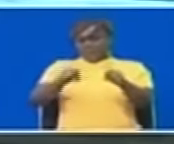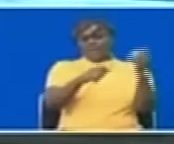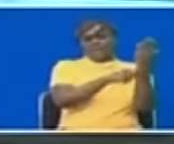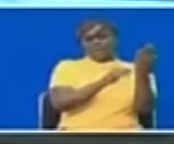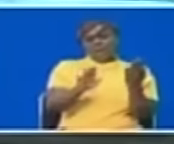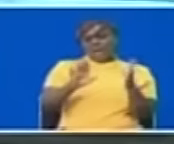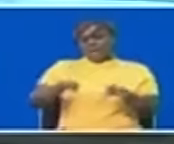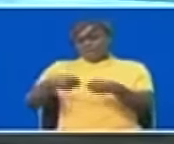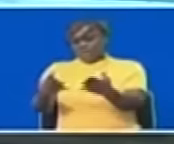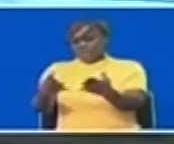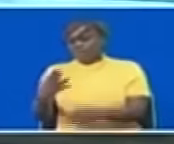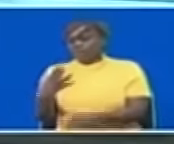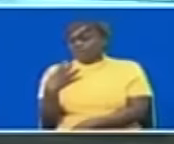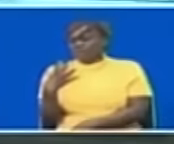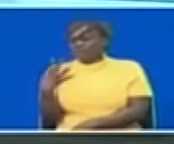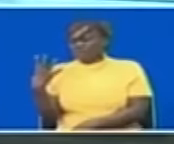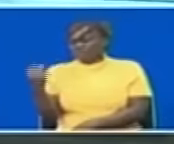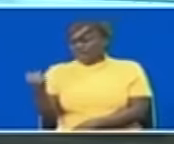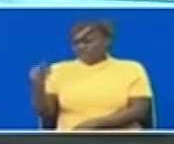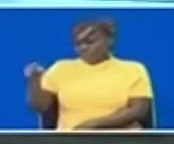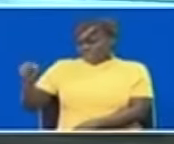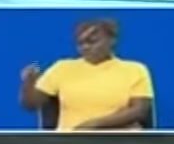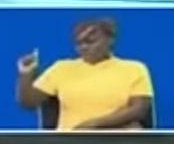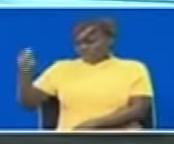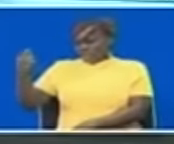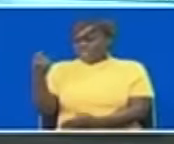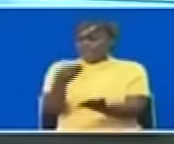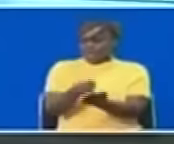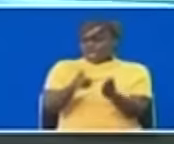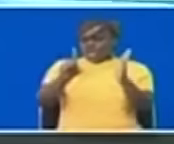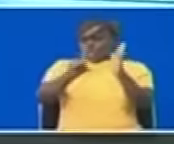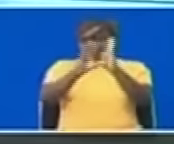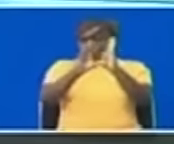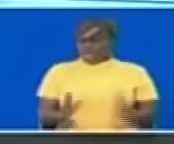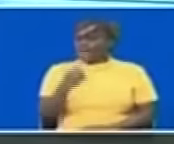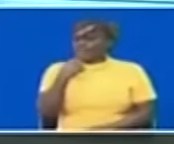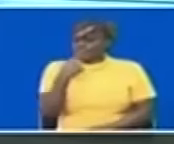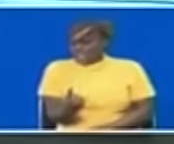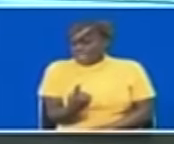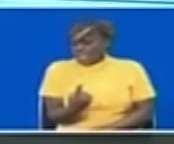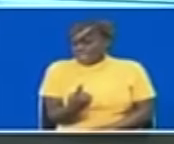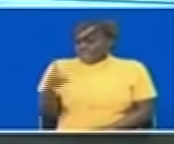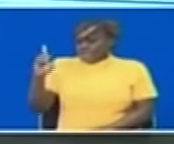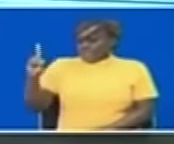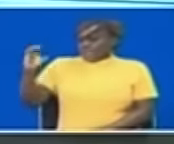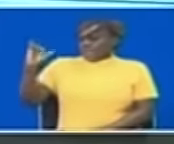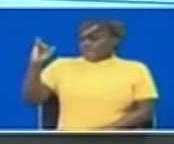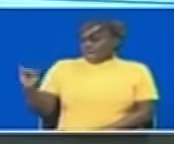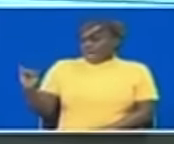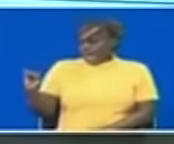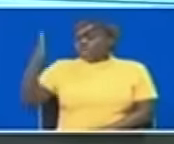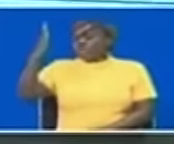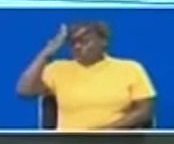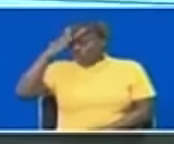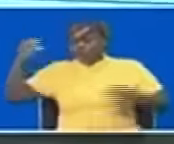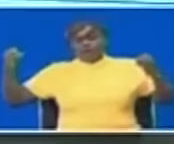damages and was awarded with five million Kenya shillings. His lawyers are arguing that this DCI's office